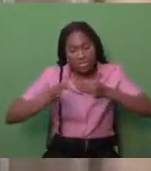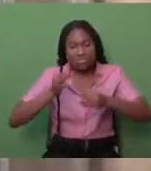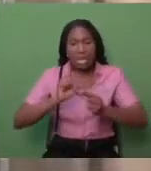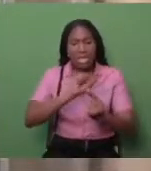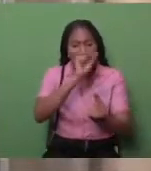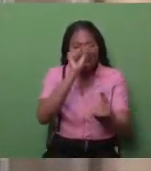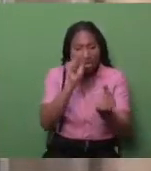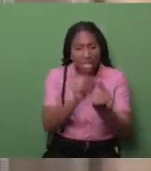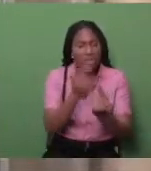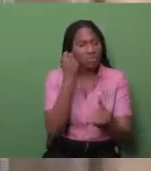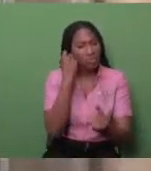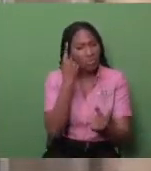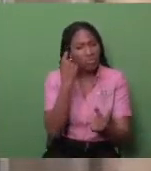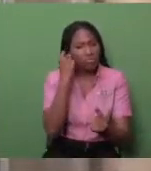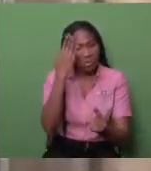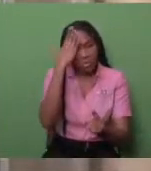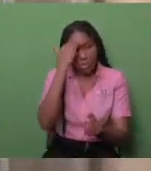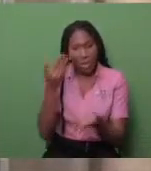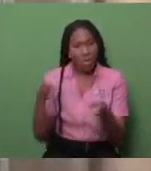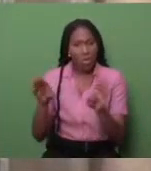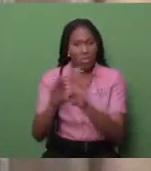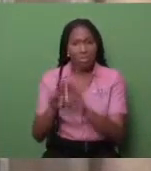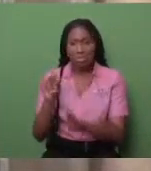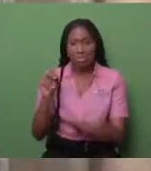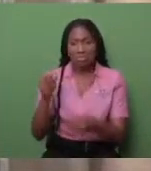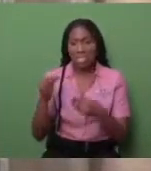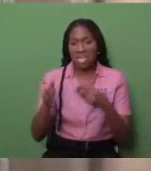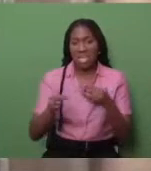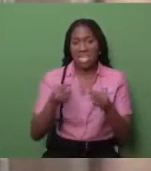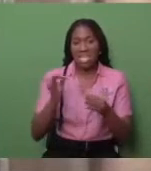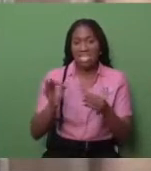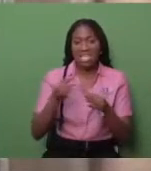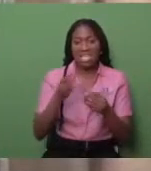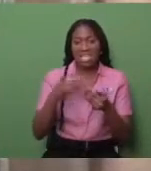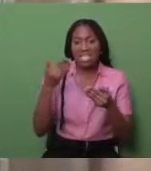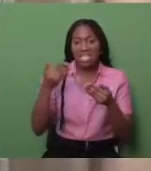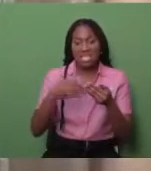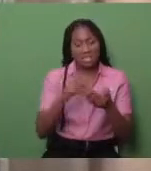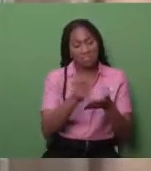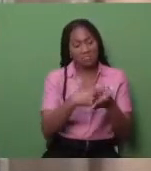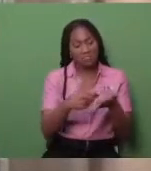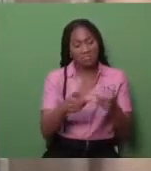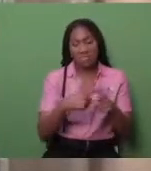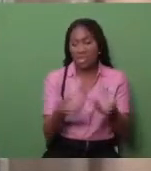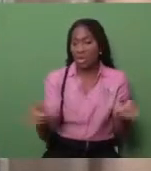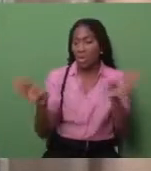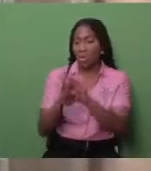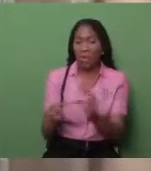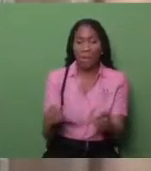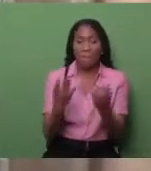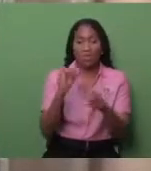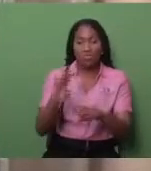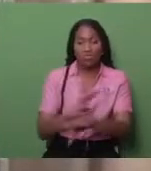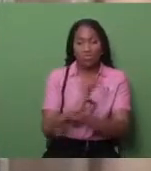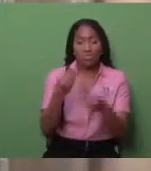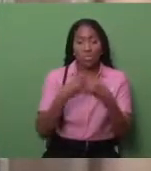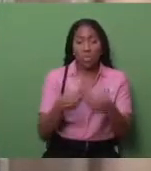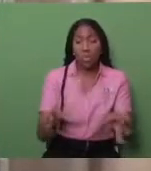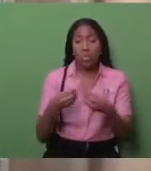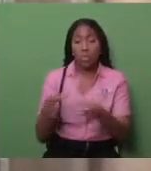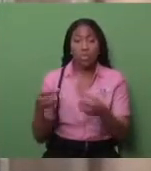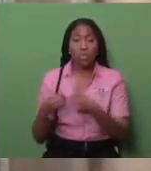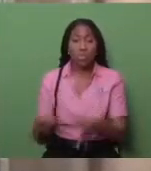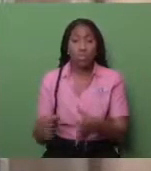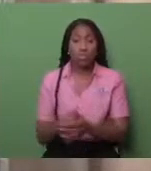stroke of a pen, they put tens of thousands on the breadline. They destroyed the fence line communities. They remove our fuel and